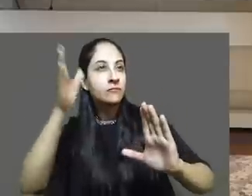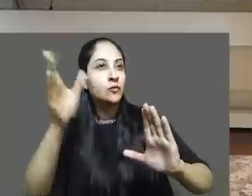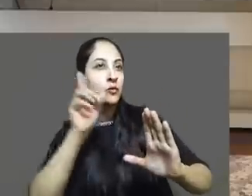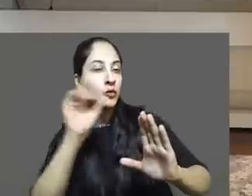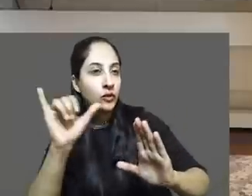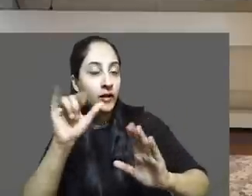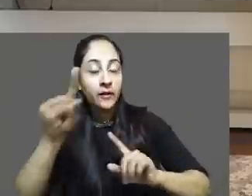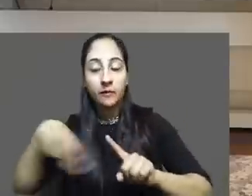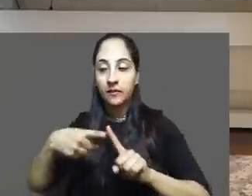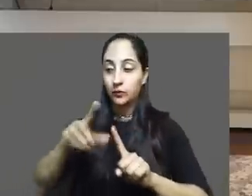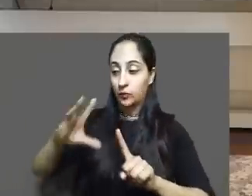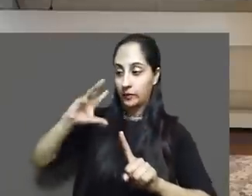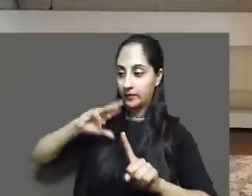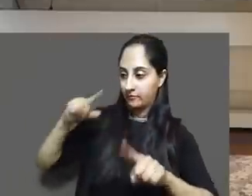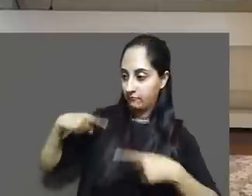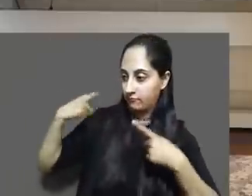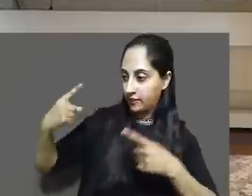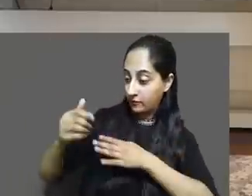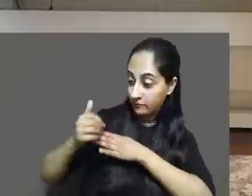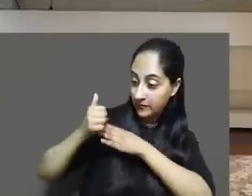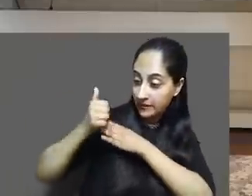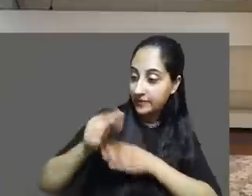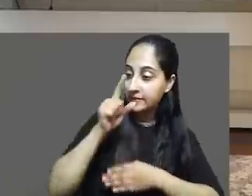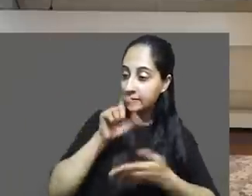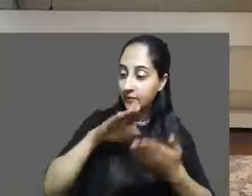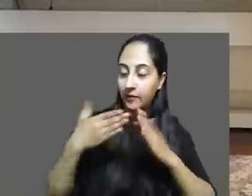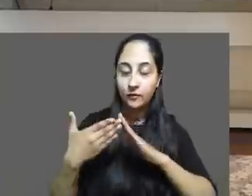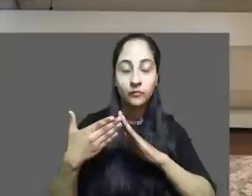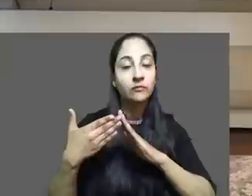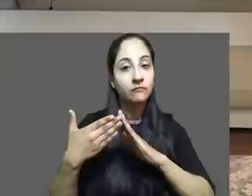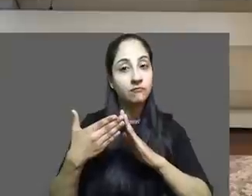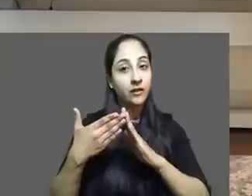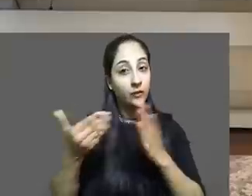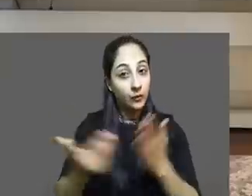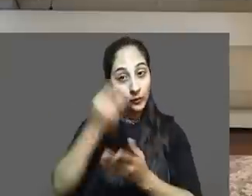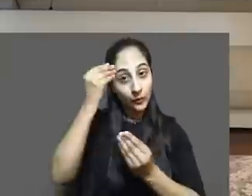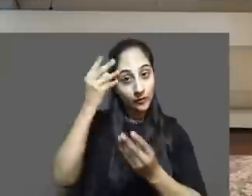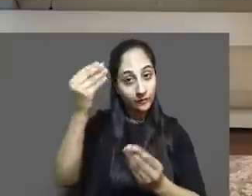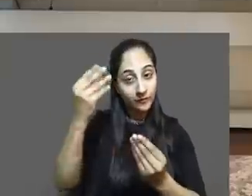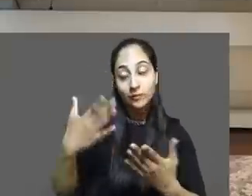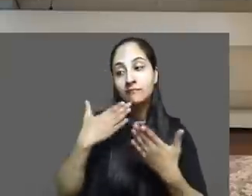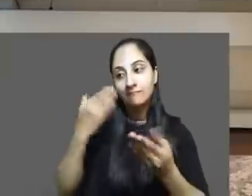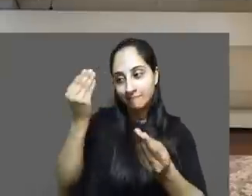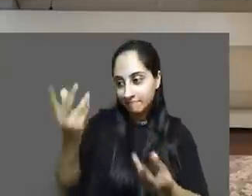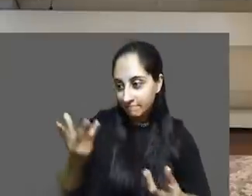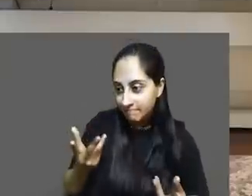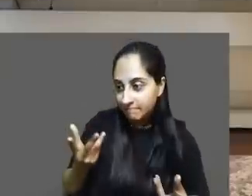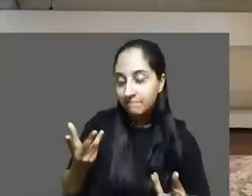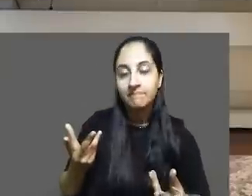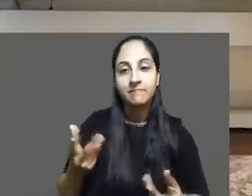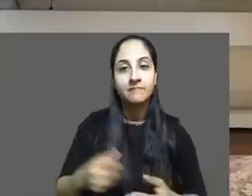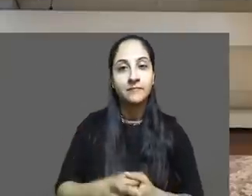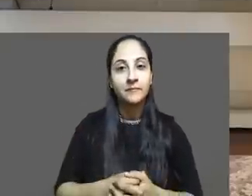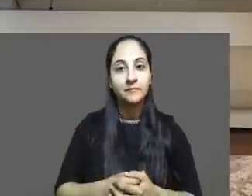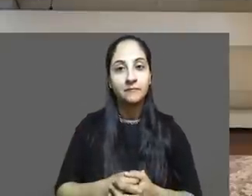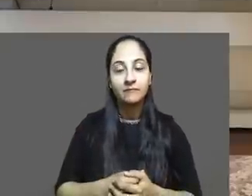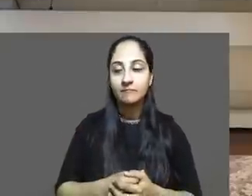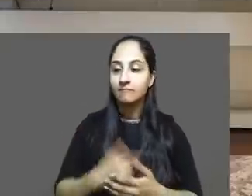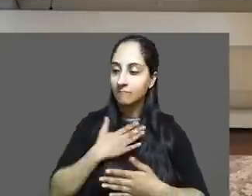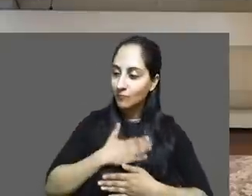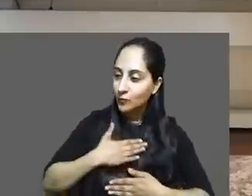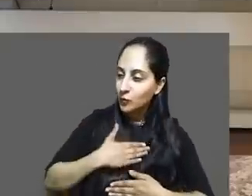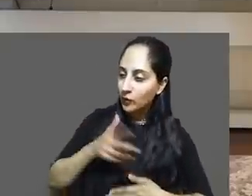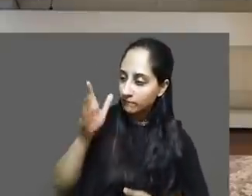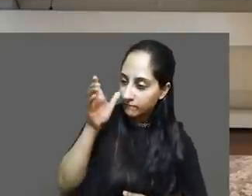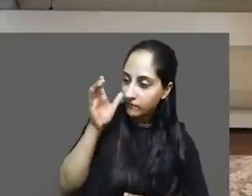you, having to lead in such unprecedented and unpredictable times. So thank you for sharing those stories, for sharing those anecdotes, and for sharing